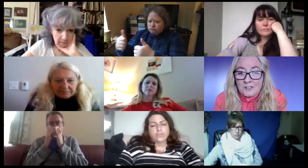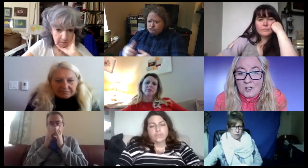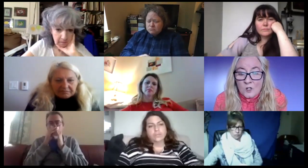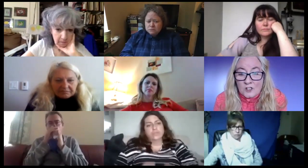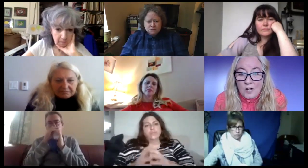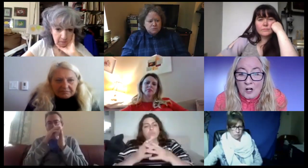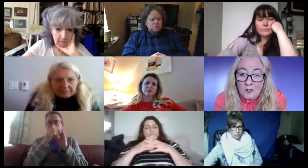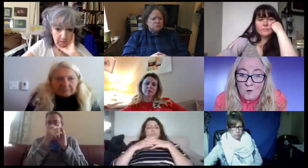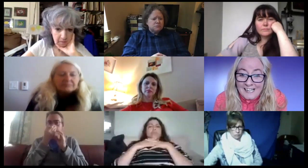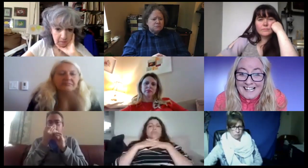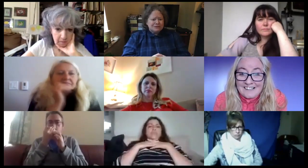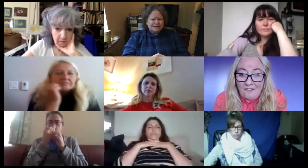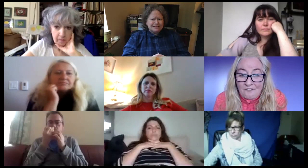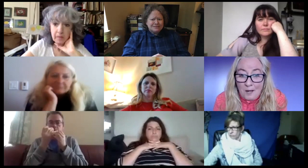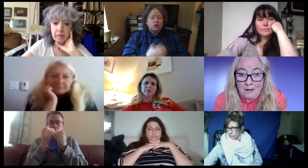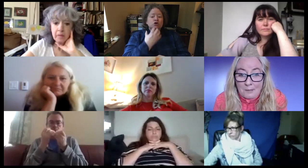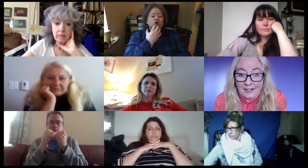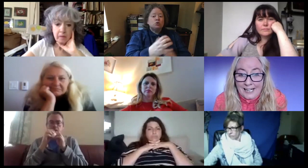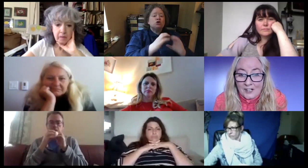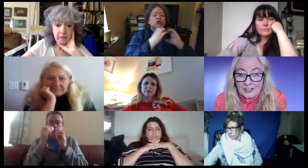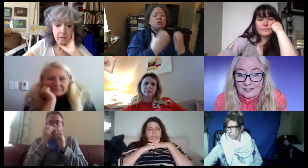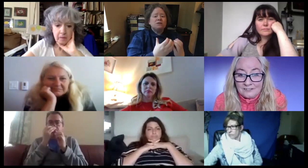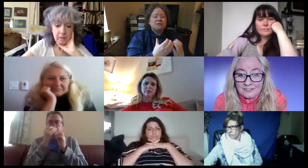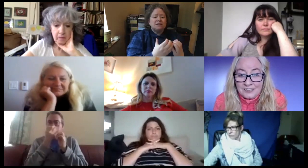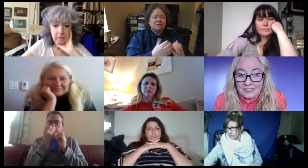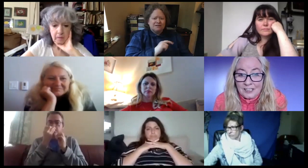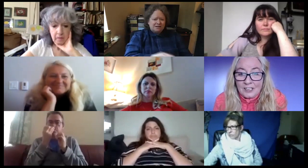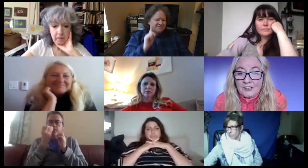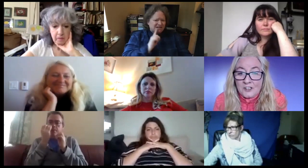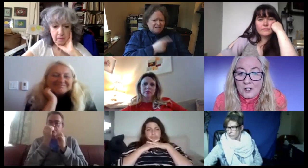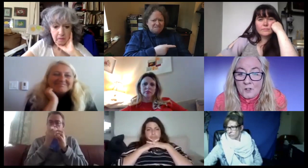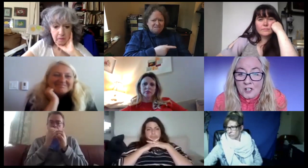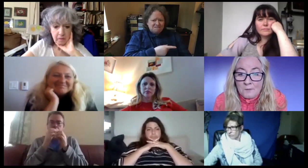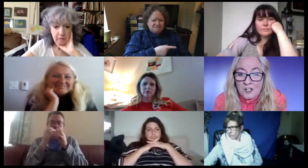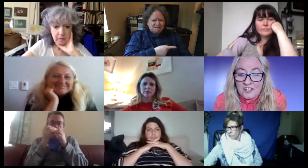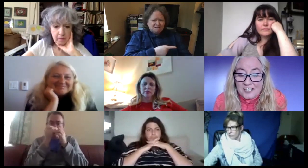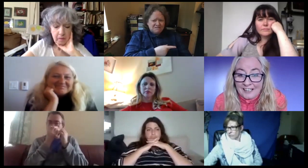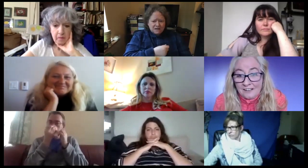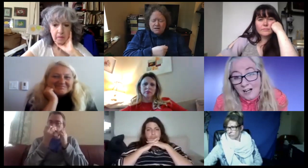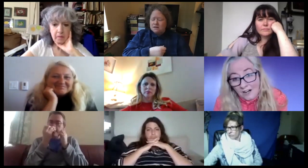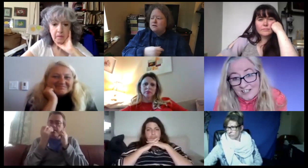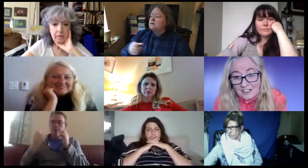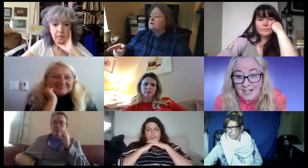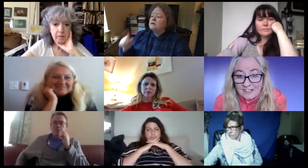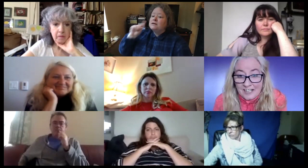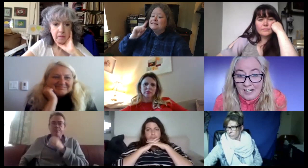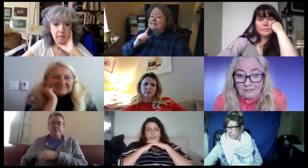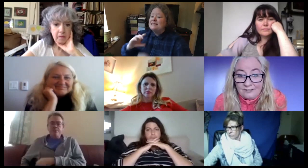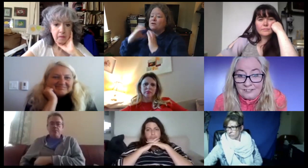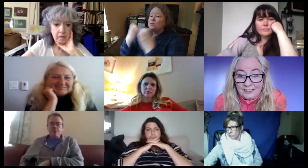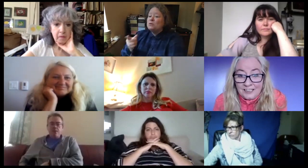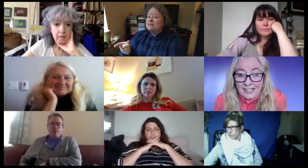There was also a growing deaf population. The Jewish community obviously are not